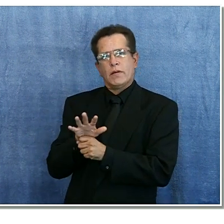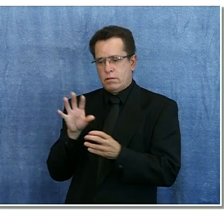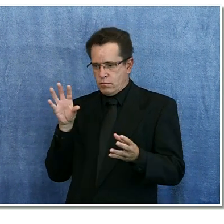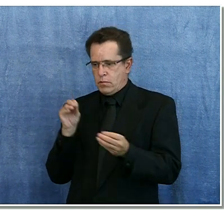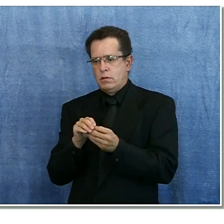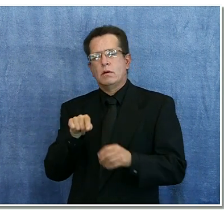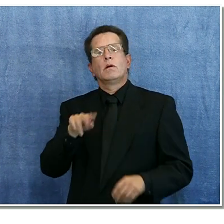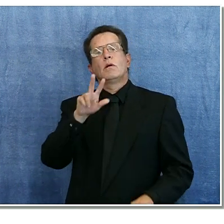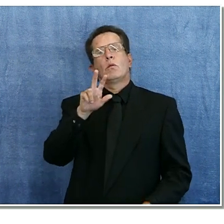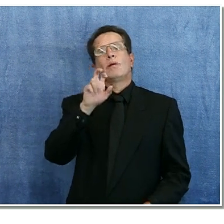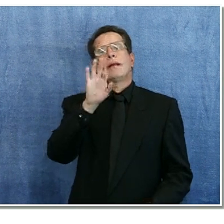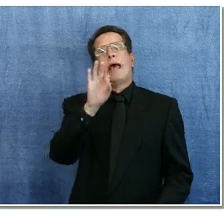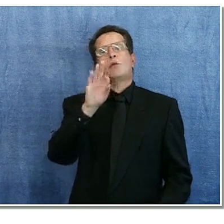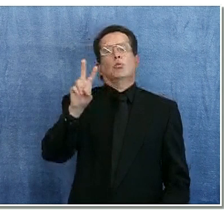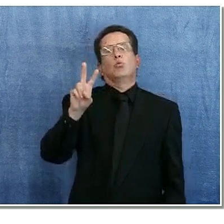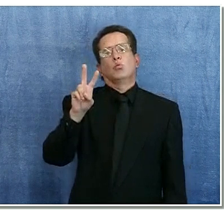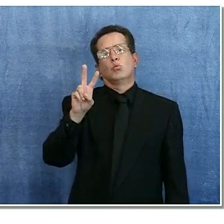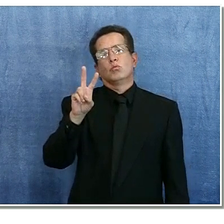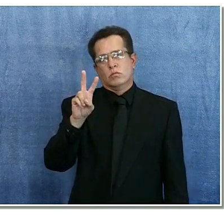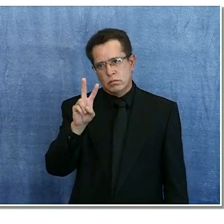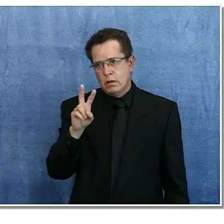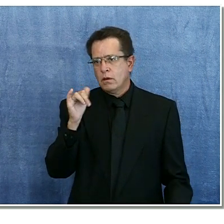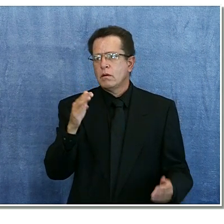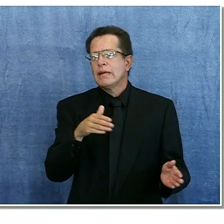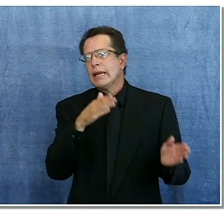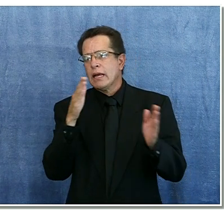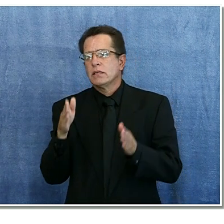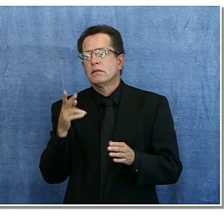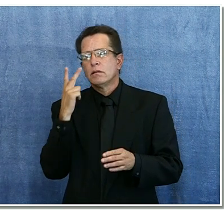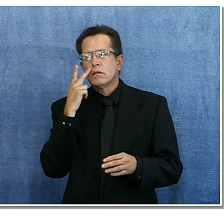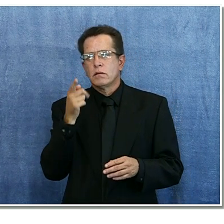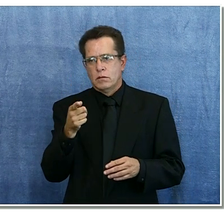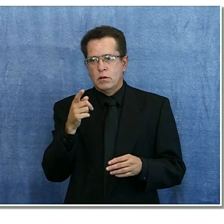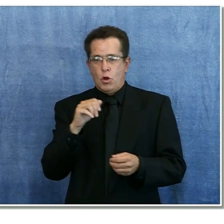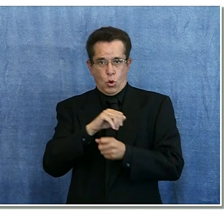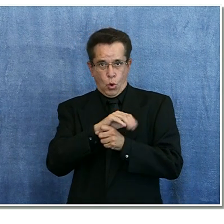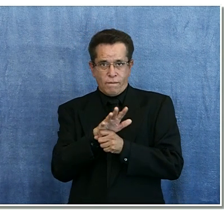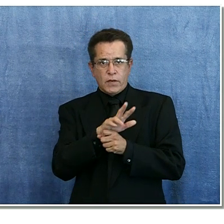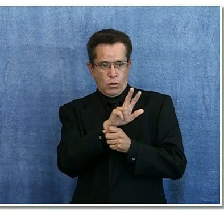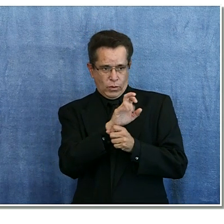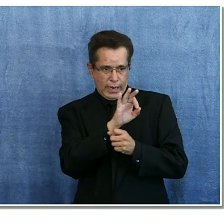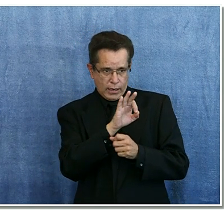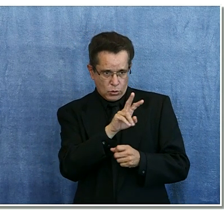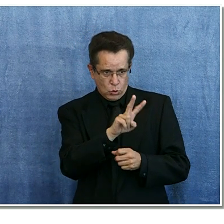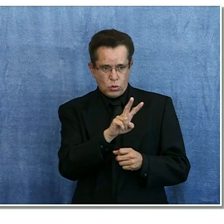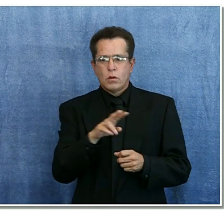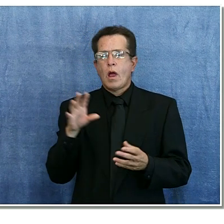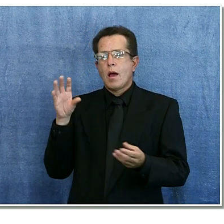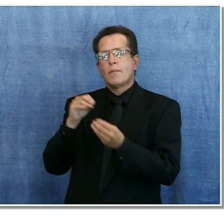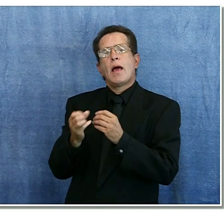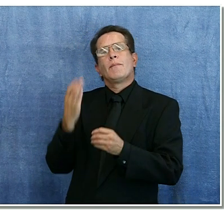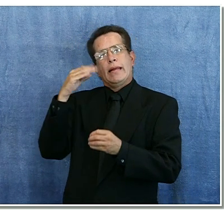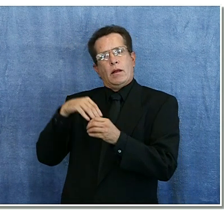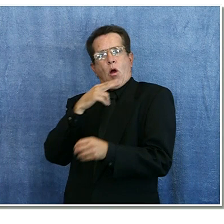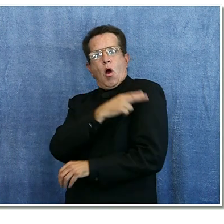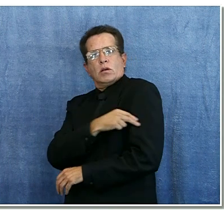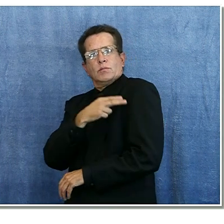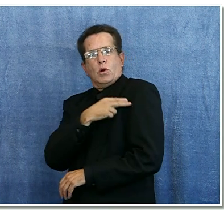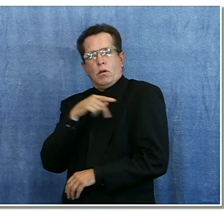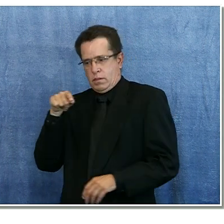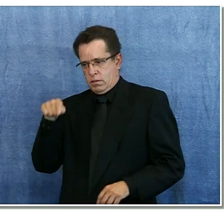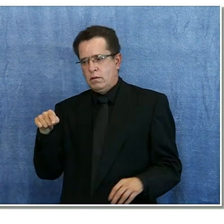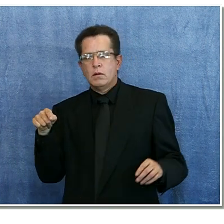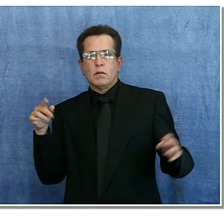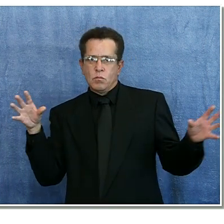392. Here you can see on the next chart our COVID hospitalizations 392, total hospitalizations, again, slight uptick from yesterday, but